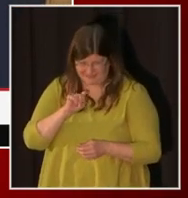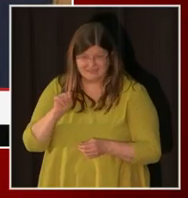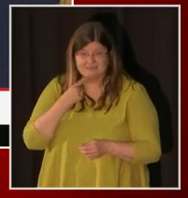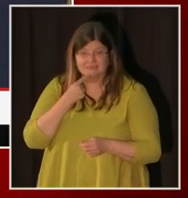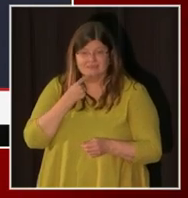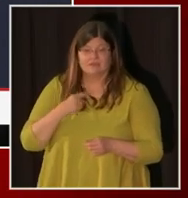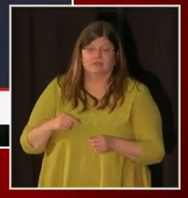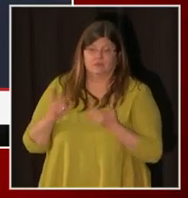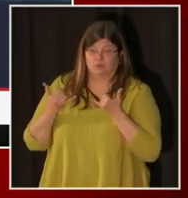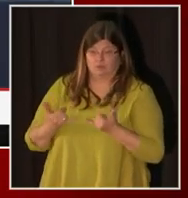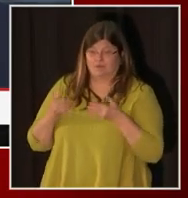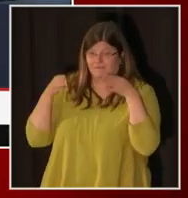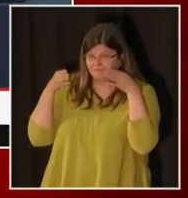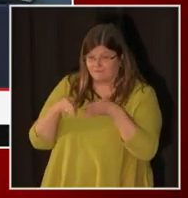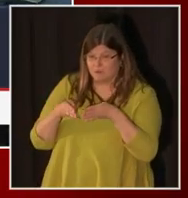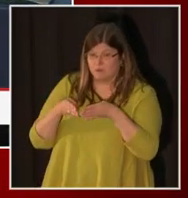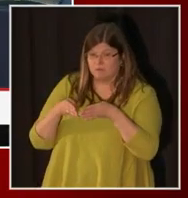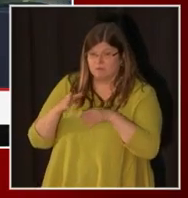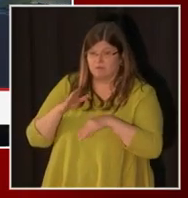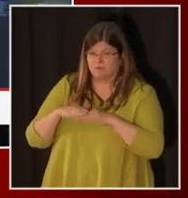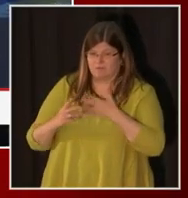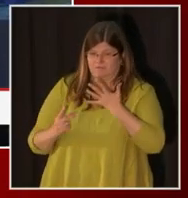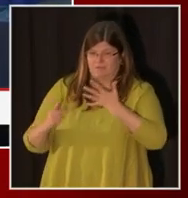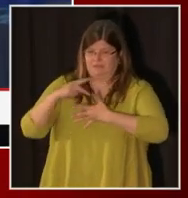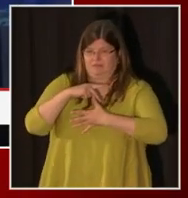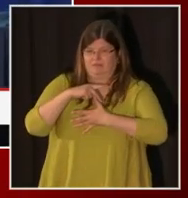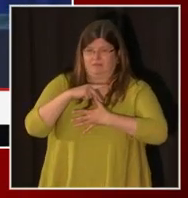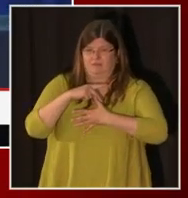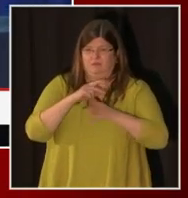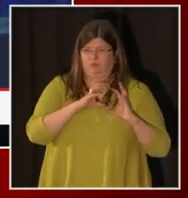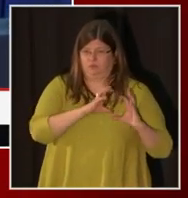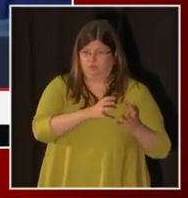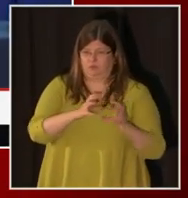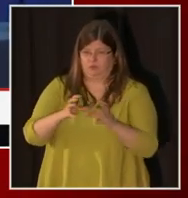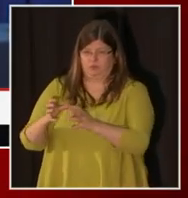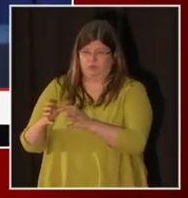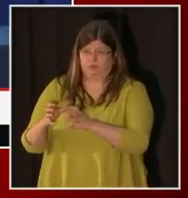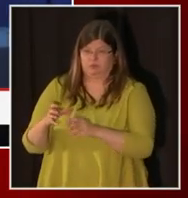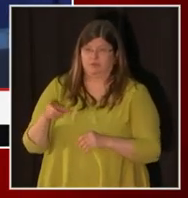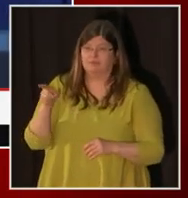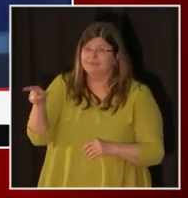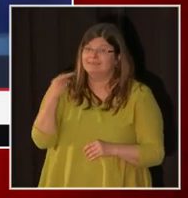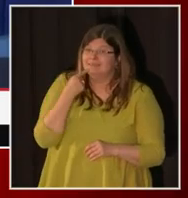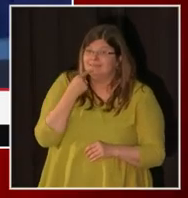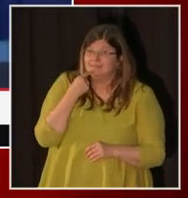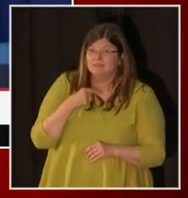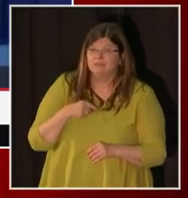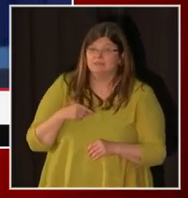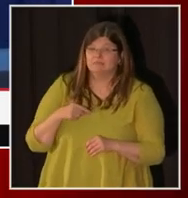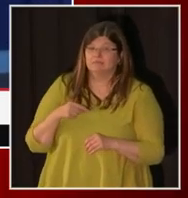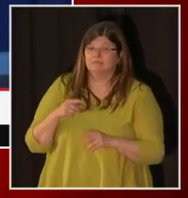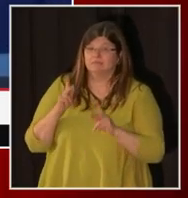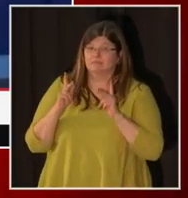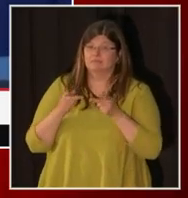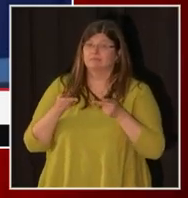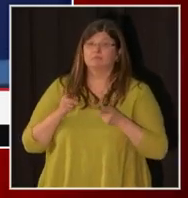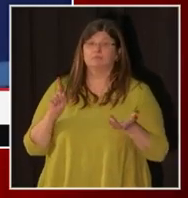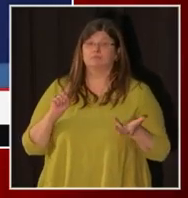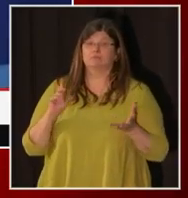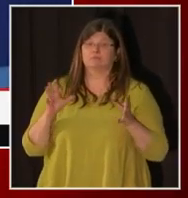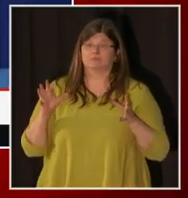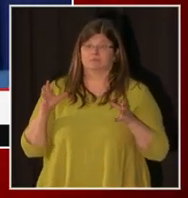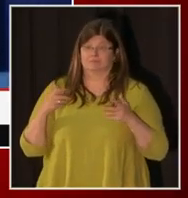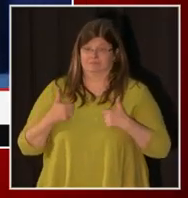point is our high priority populations, and which are the ones that you've outlined. So our congregate settings, our